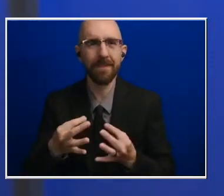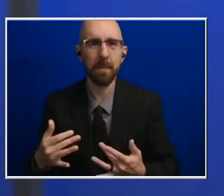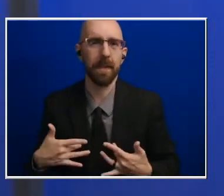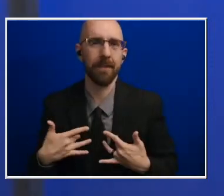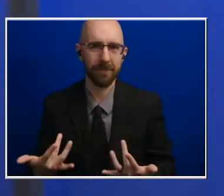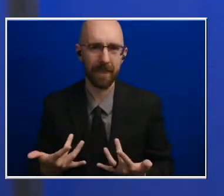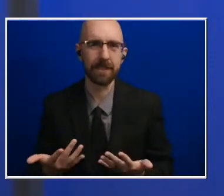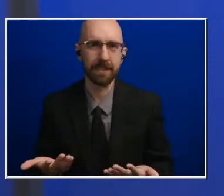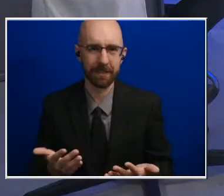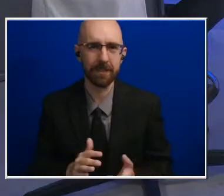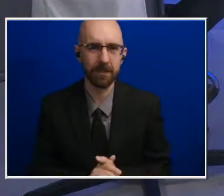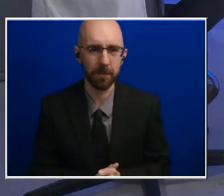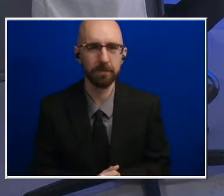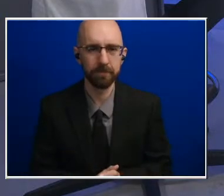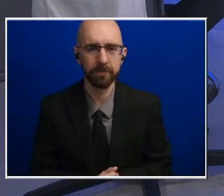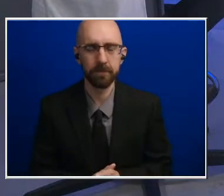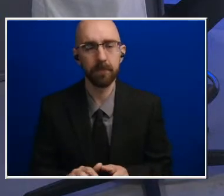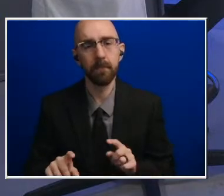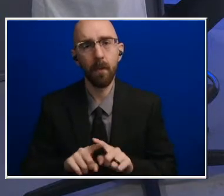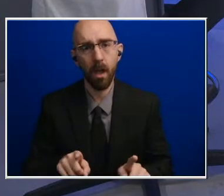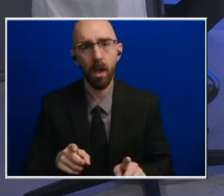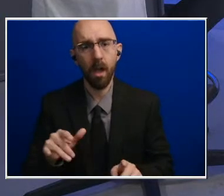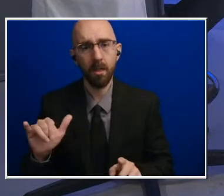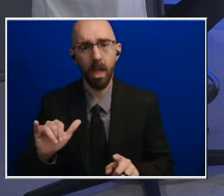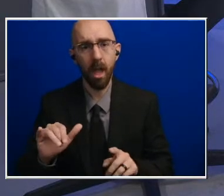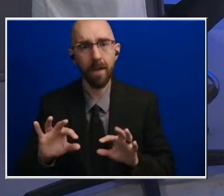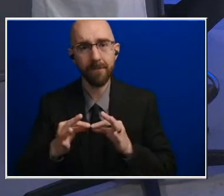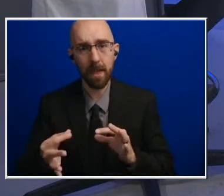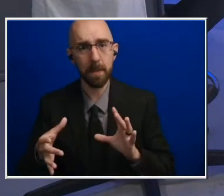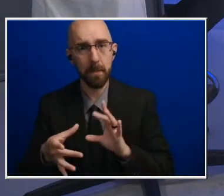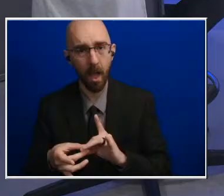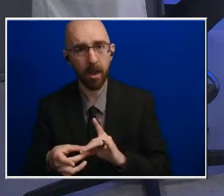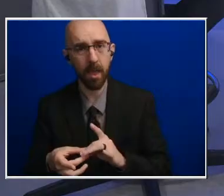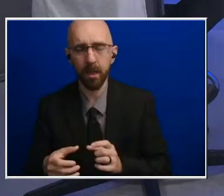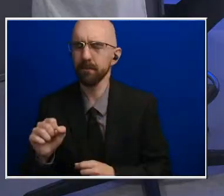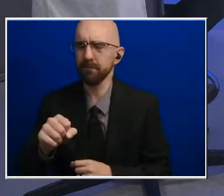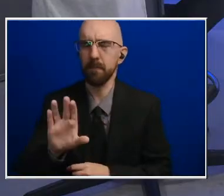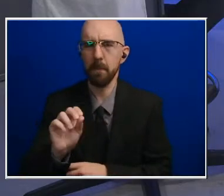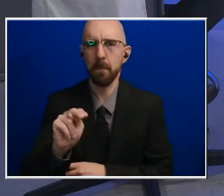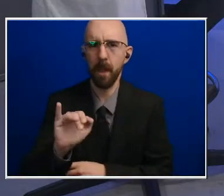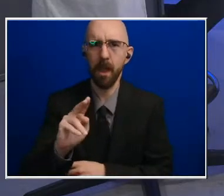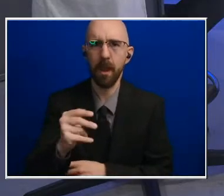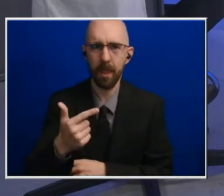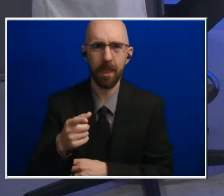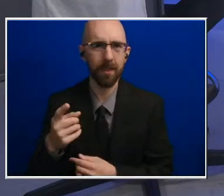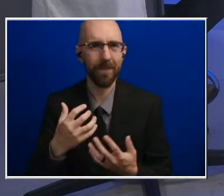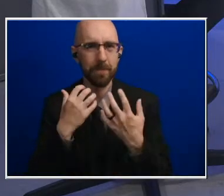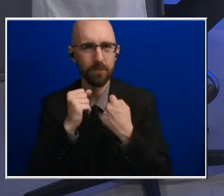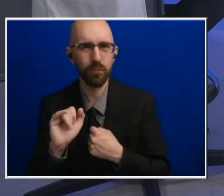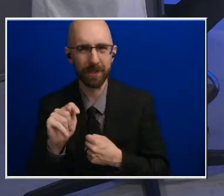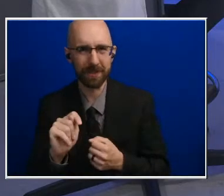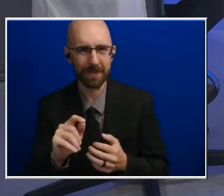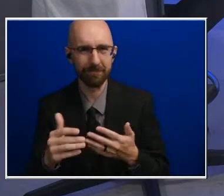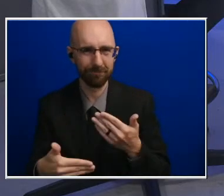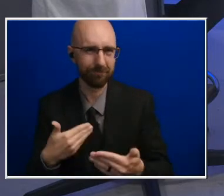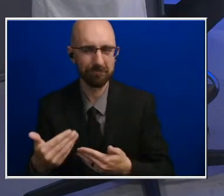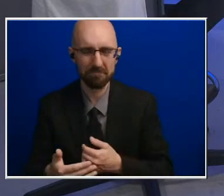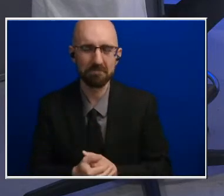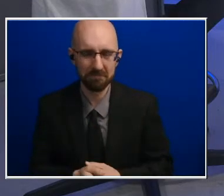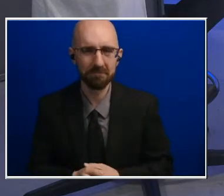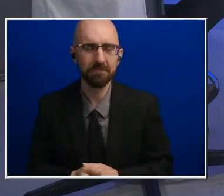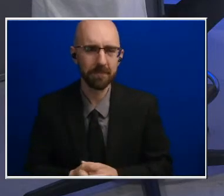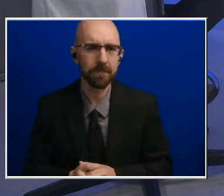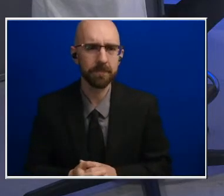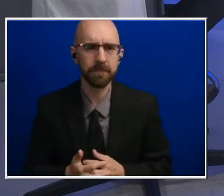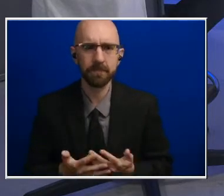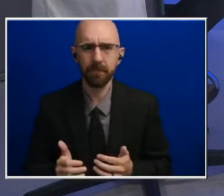so. But it's been quite bonding for you, right? Yes, I mean, very much. You guys have embraced it over the years. Yes. You have. How is life